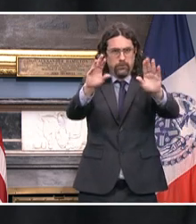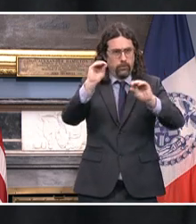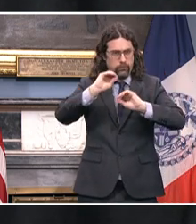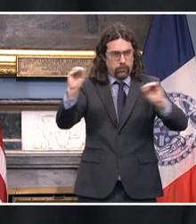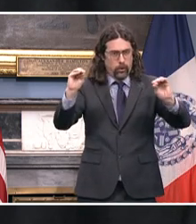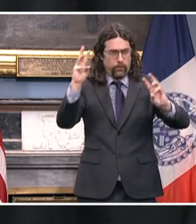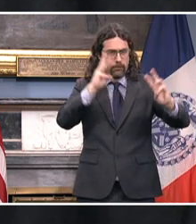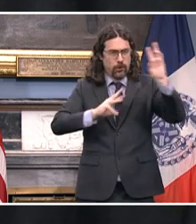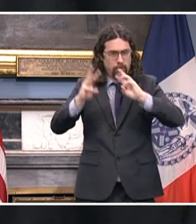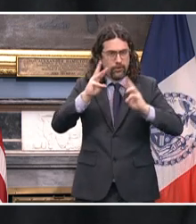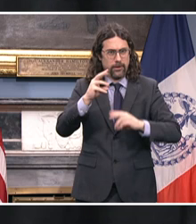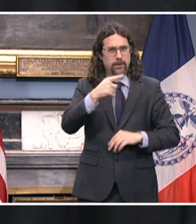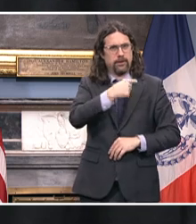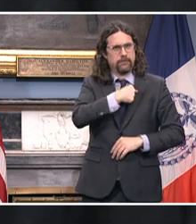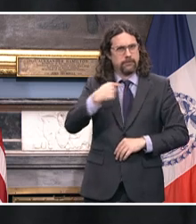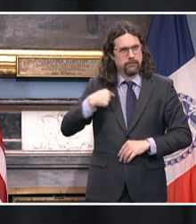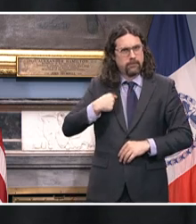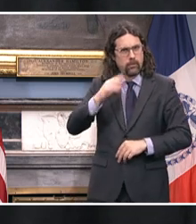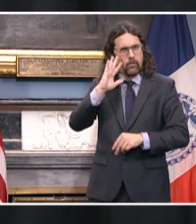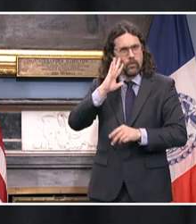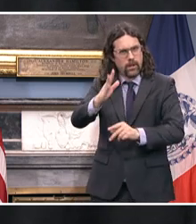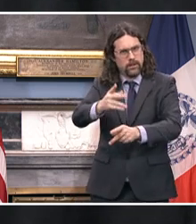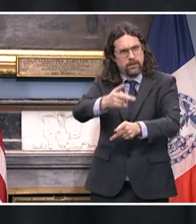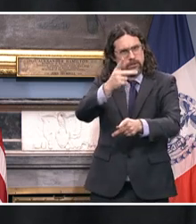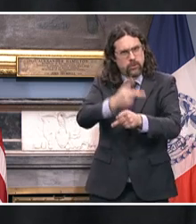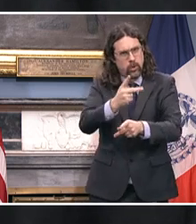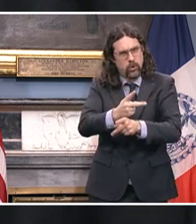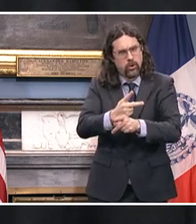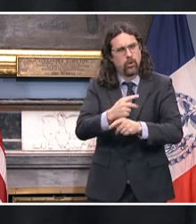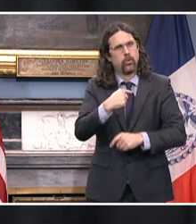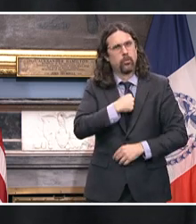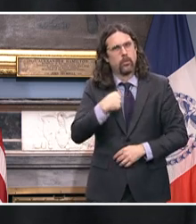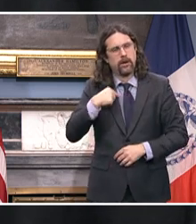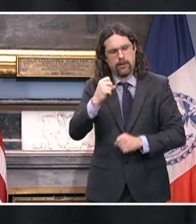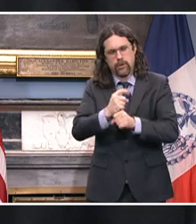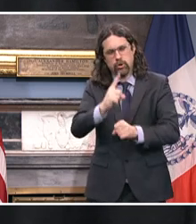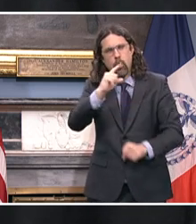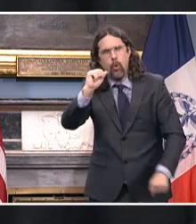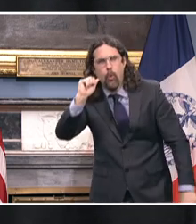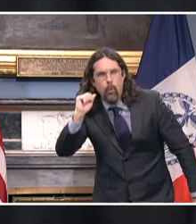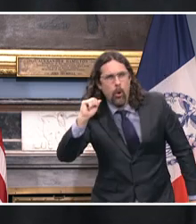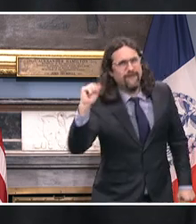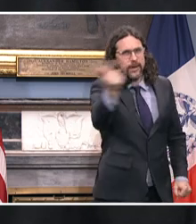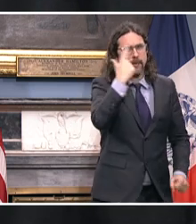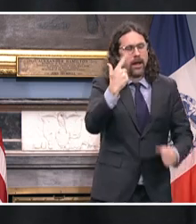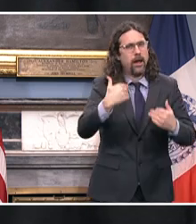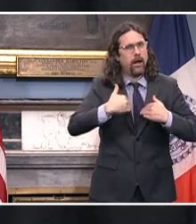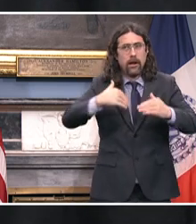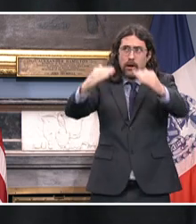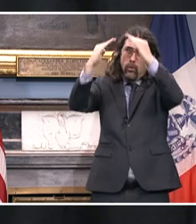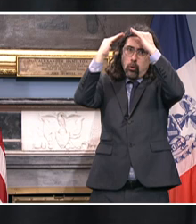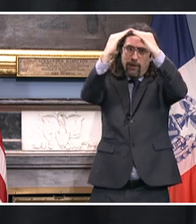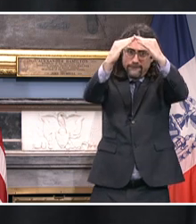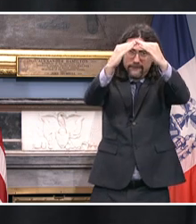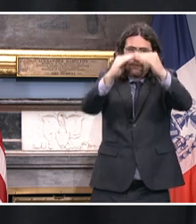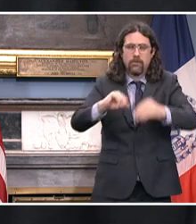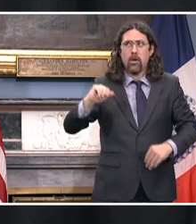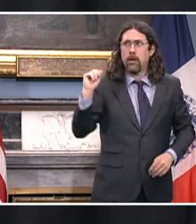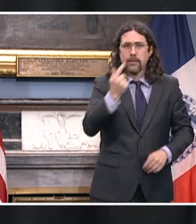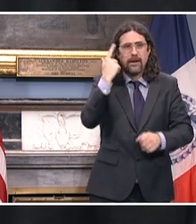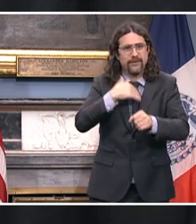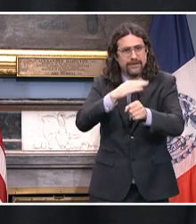Keep a roof over your head, protect you, make sure you have the food to eat. We will do that. The city of New York will have your back.